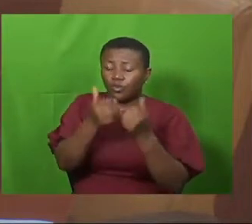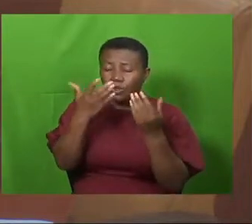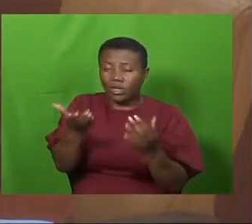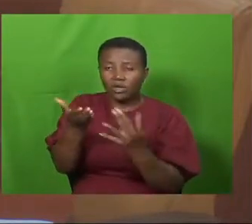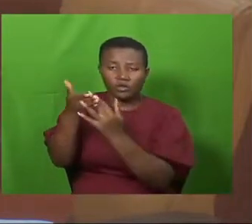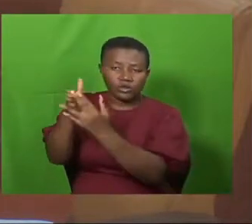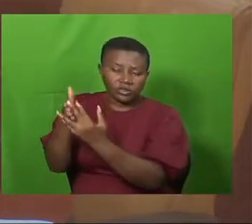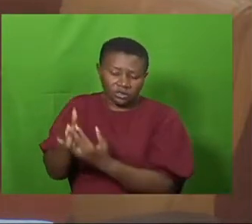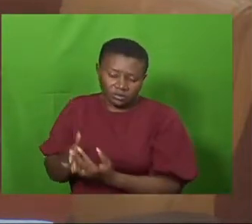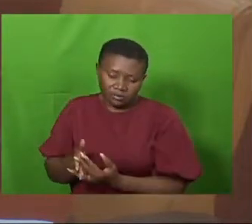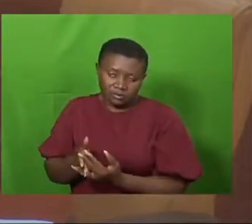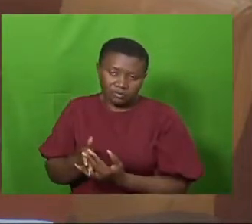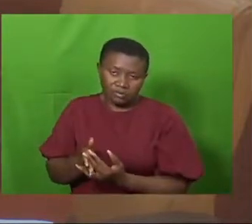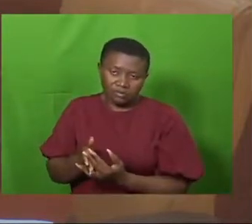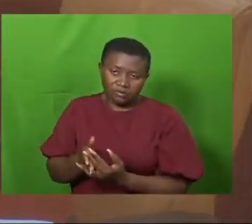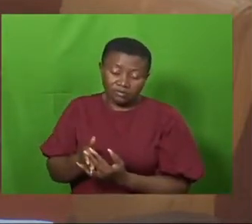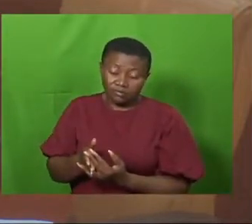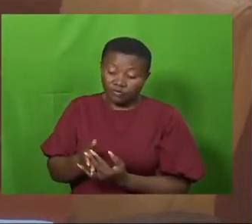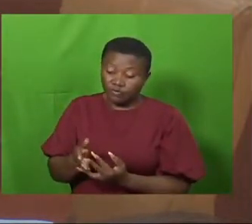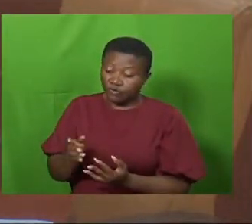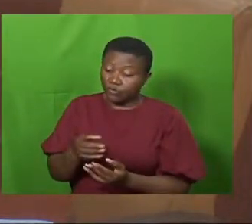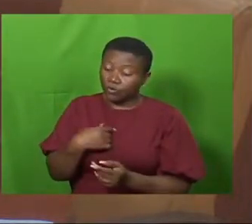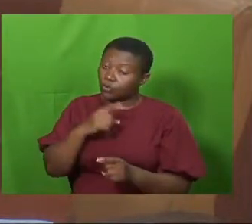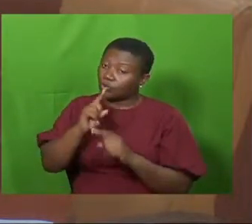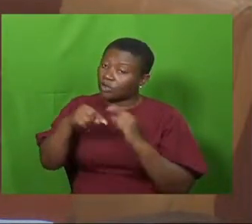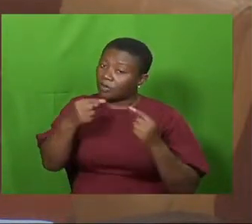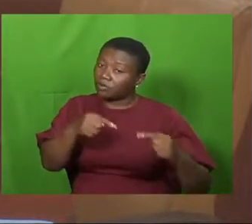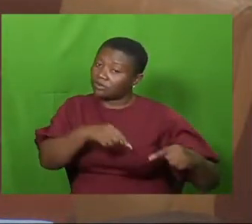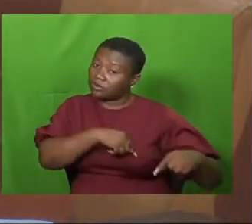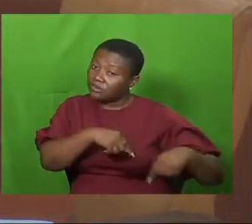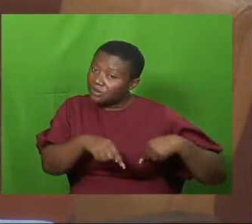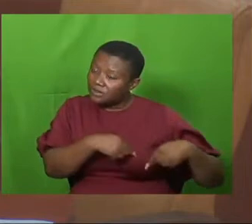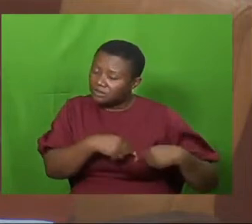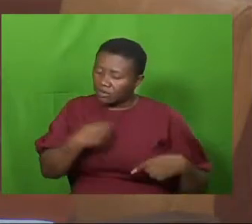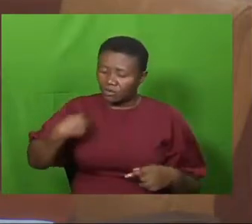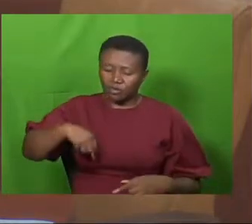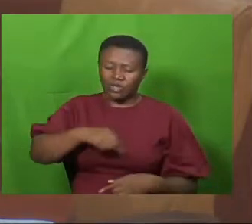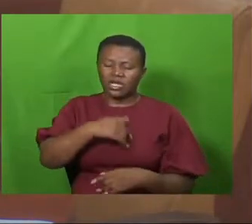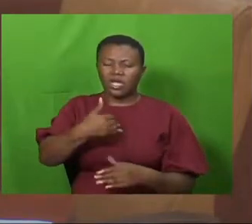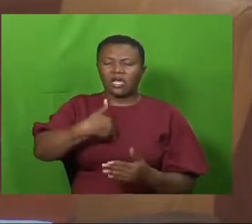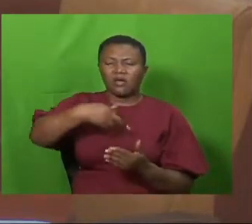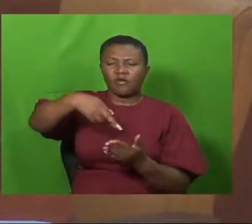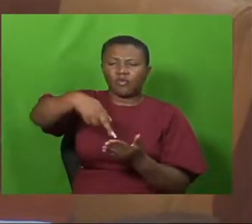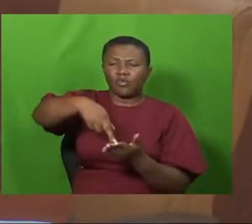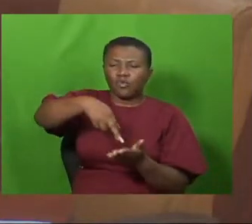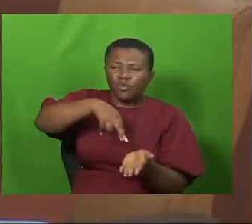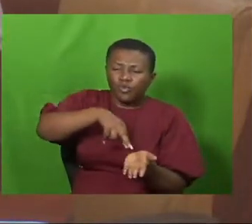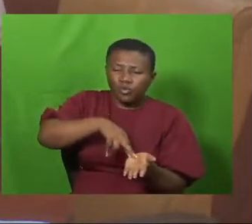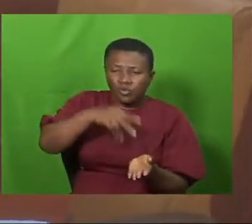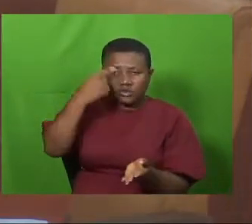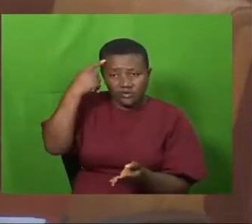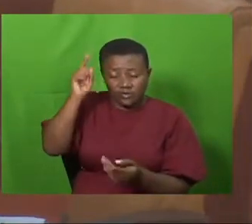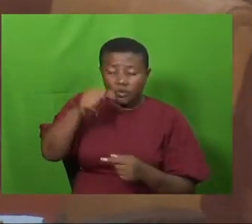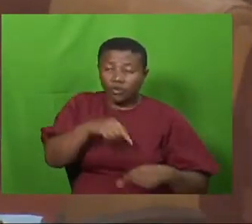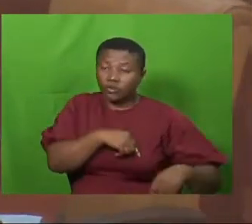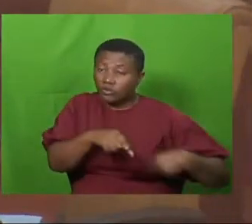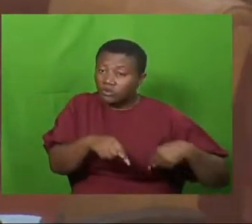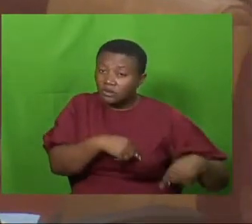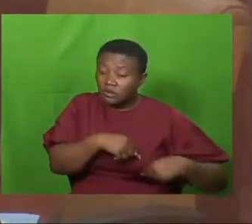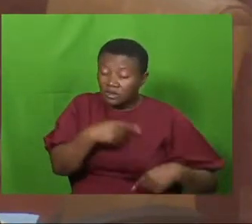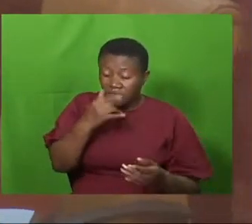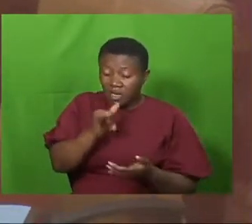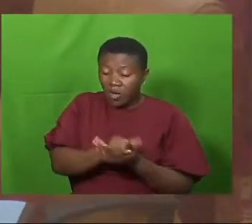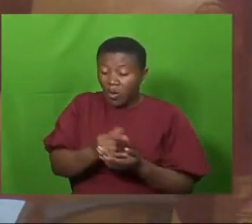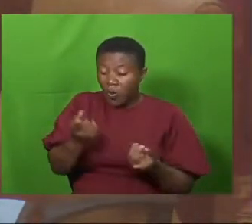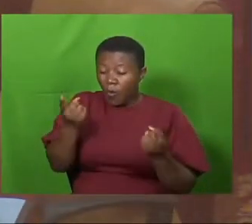is a debate. In debate, we have rules of debate. Rules of debate means when certain controversial